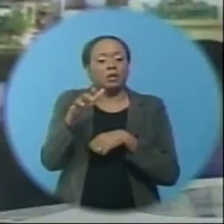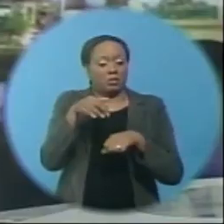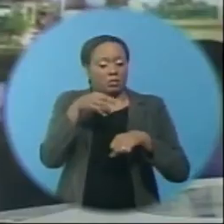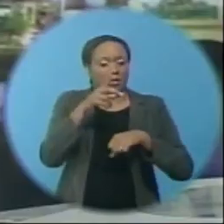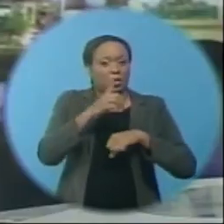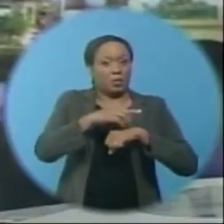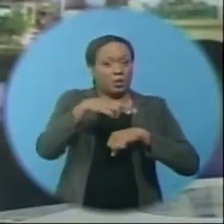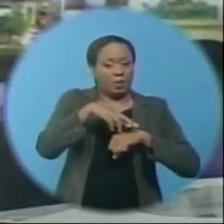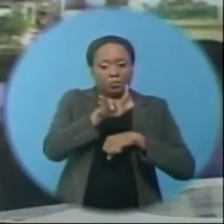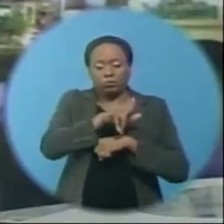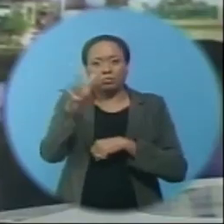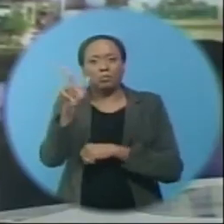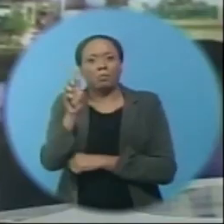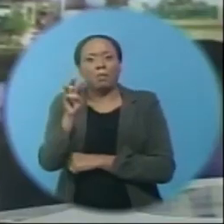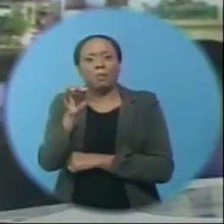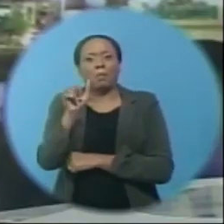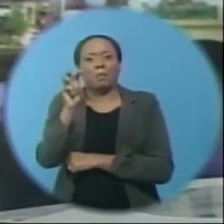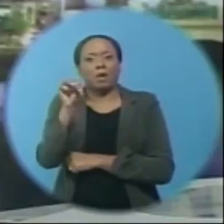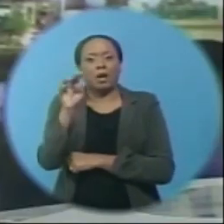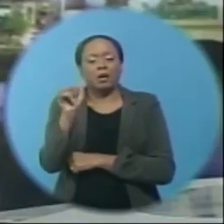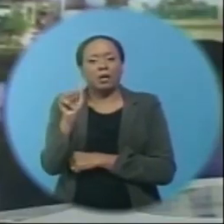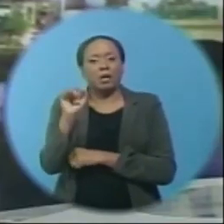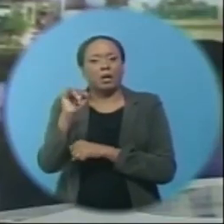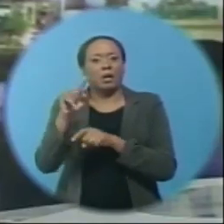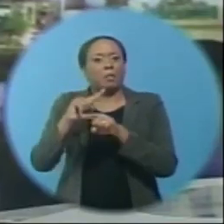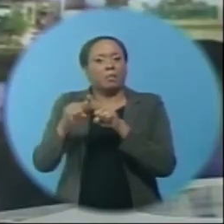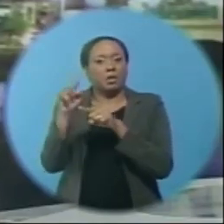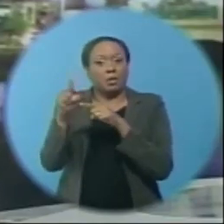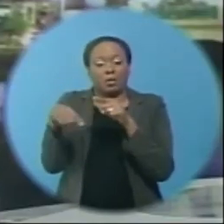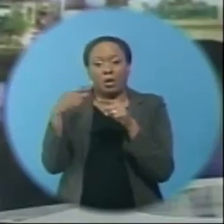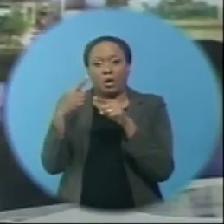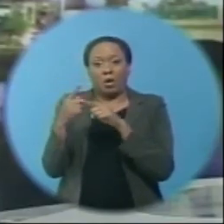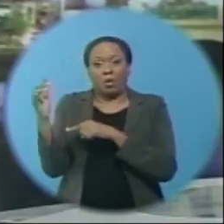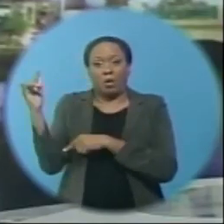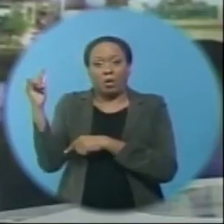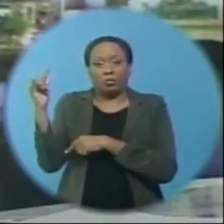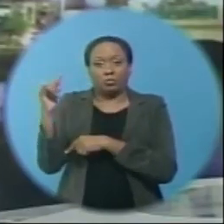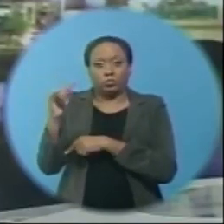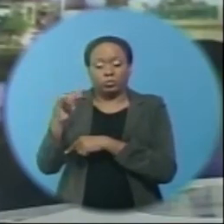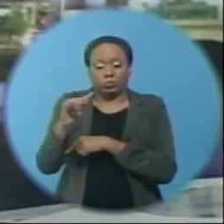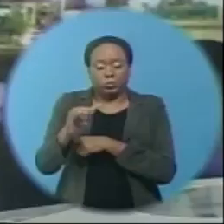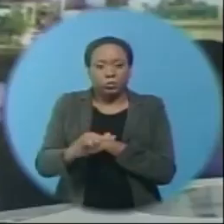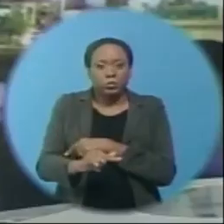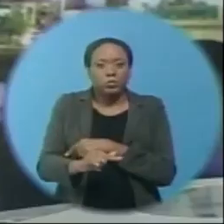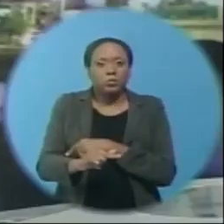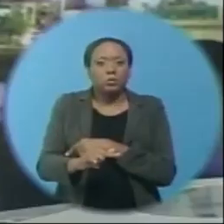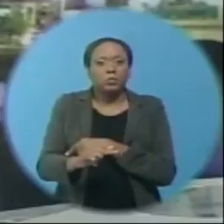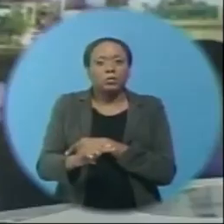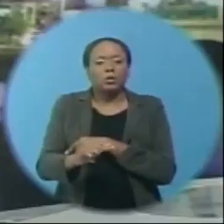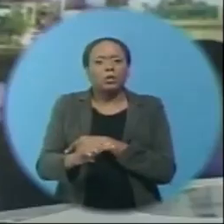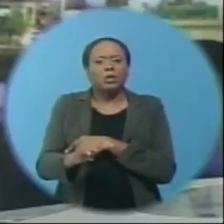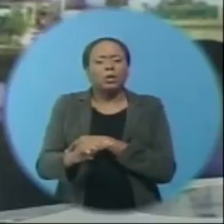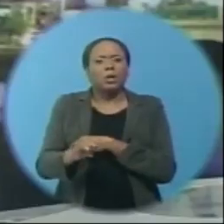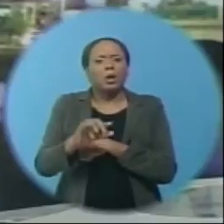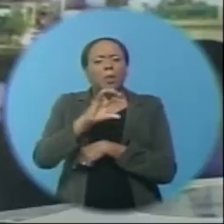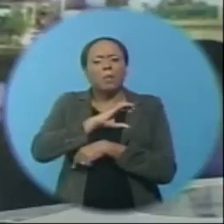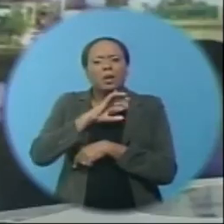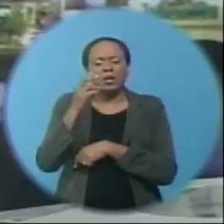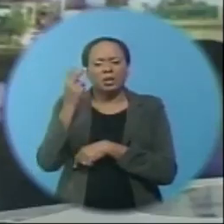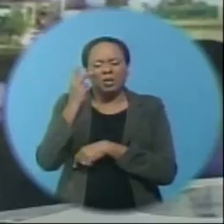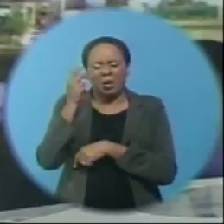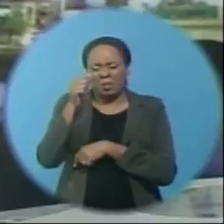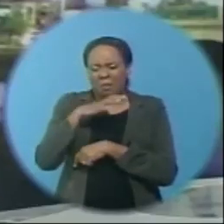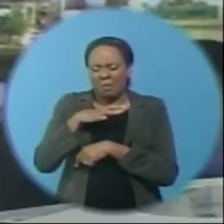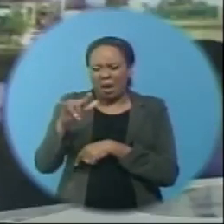who has not been named, was spotted climbing down the landing gear by police after the American Airways Airbus landed